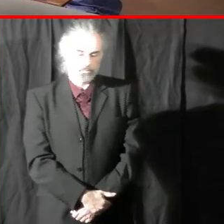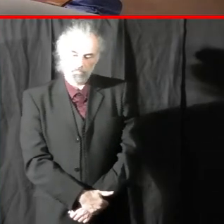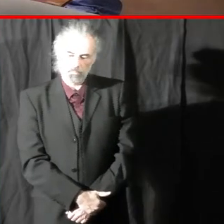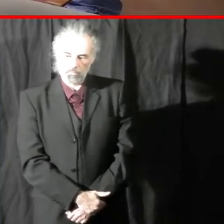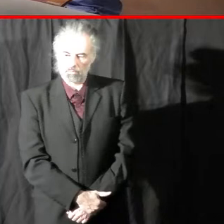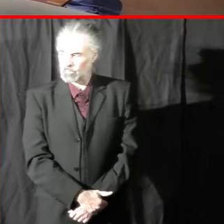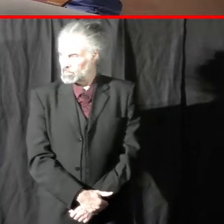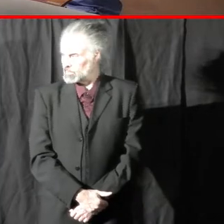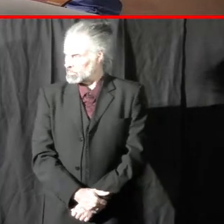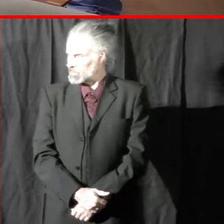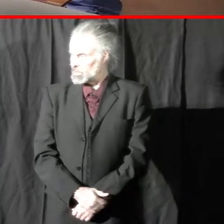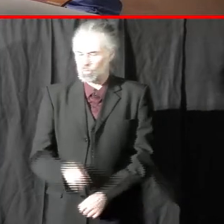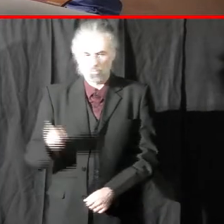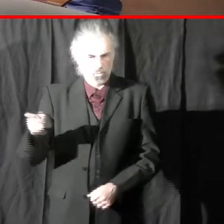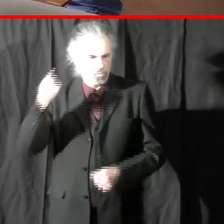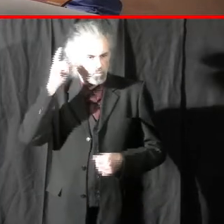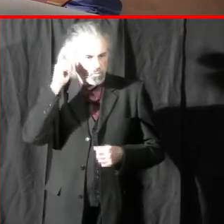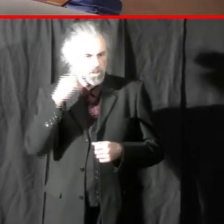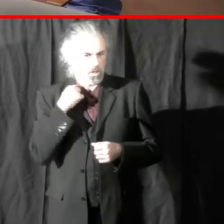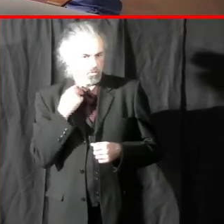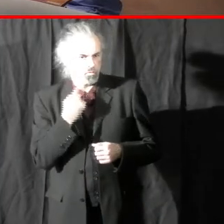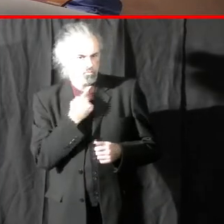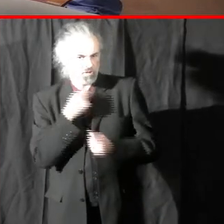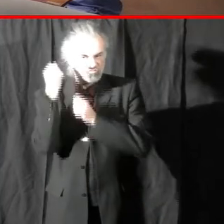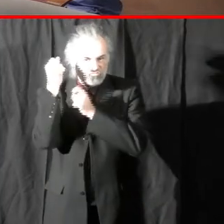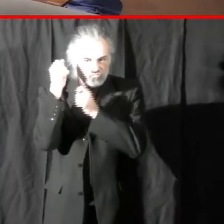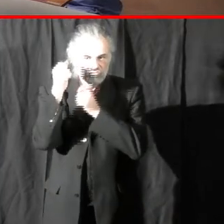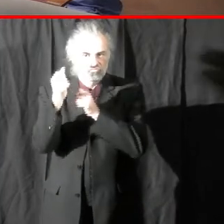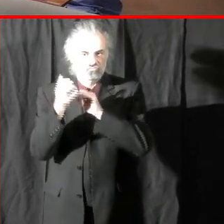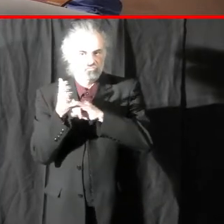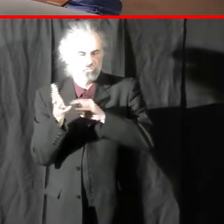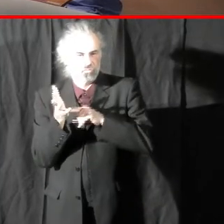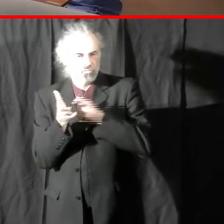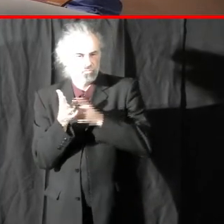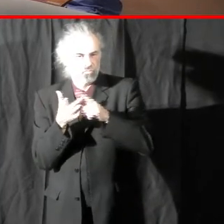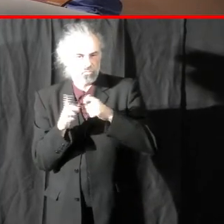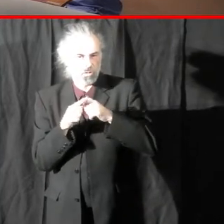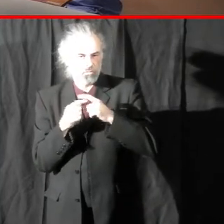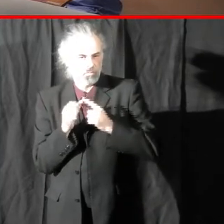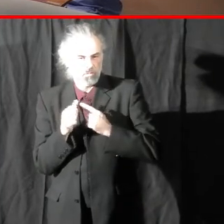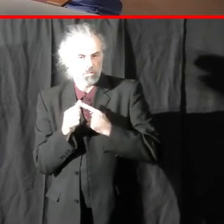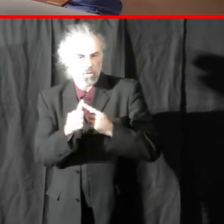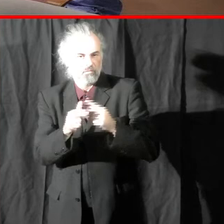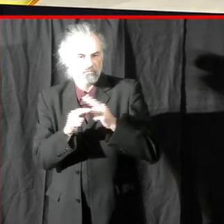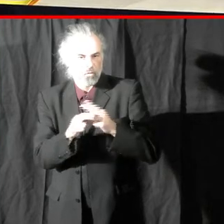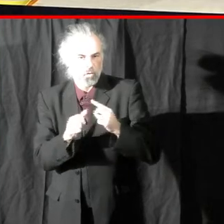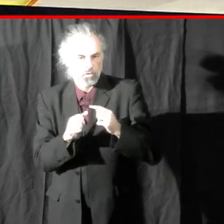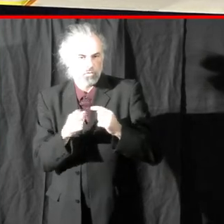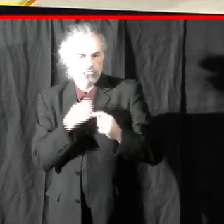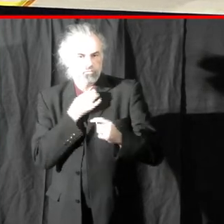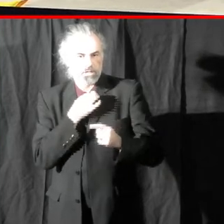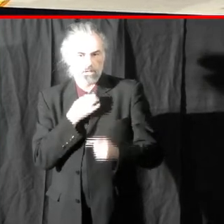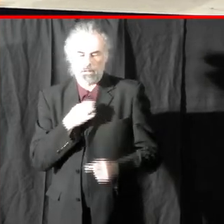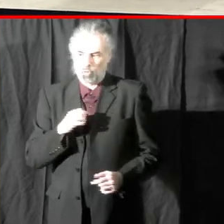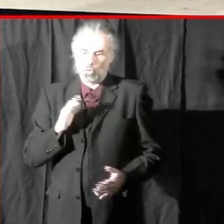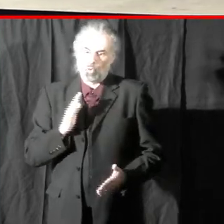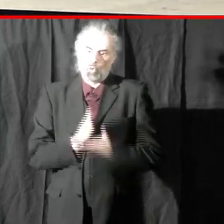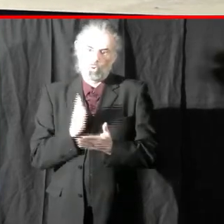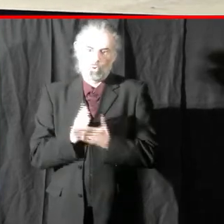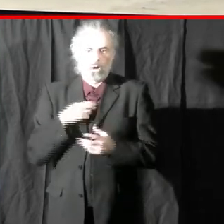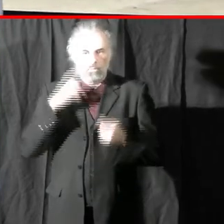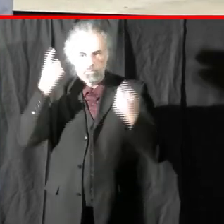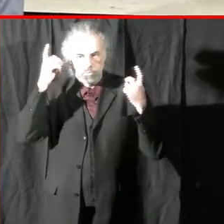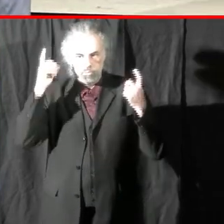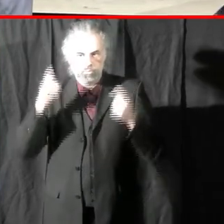Are you concerned about the threat of strike in response to this significant risk that's mentioned in... Absolutely, I'm concerned about a strike. That would be